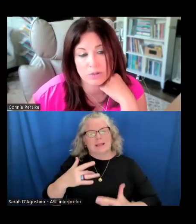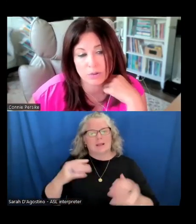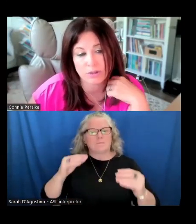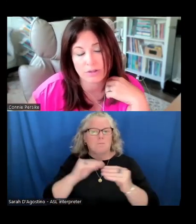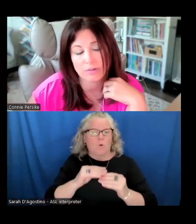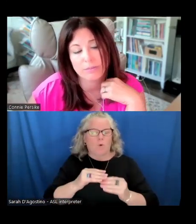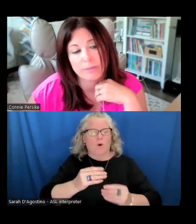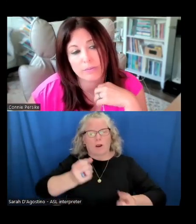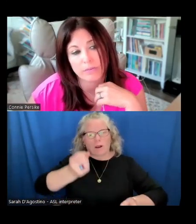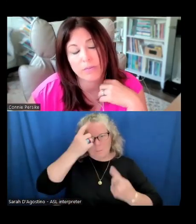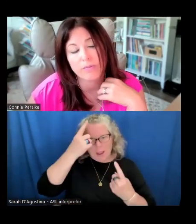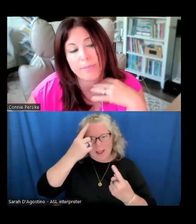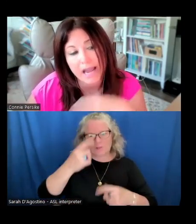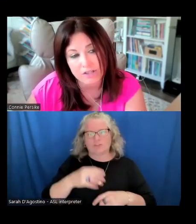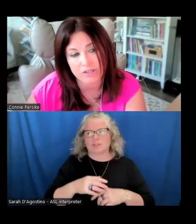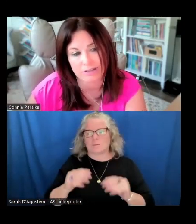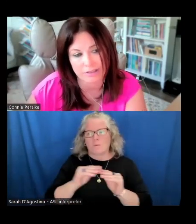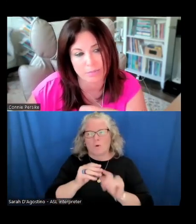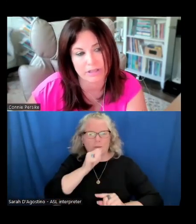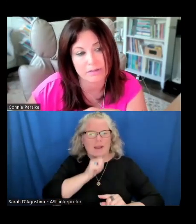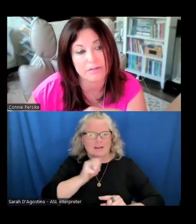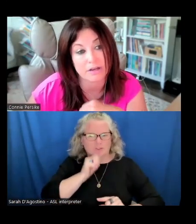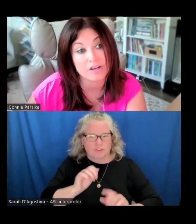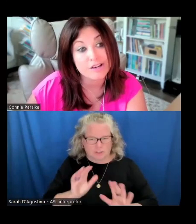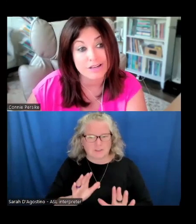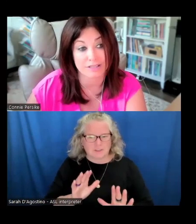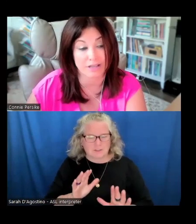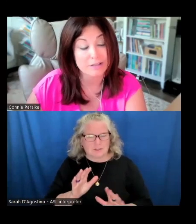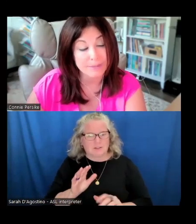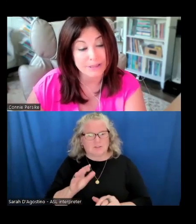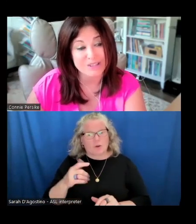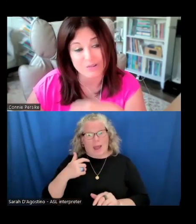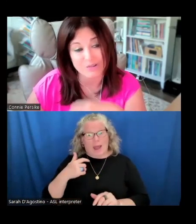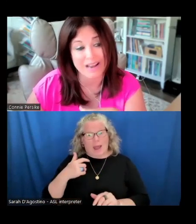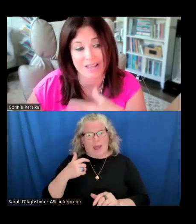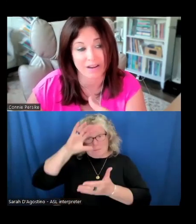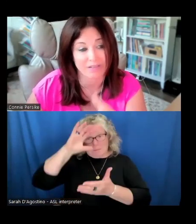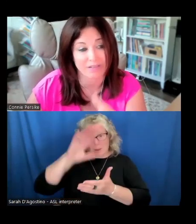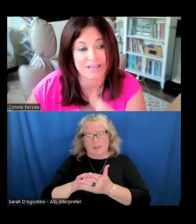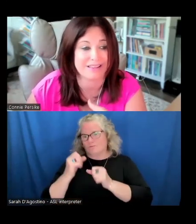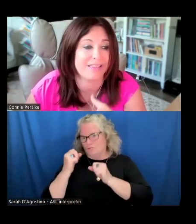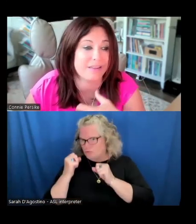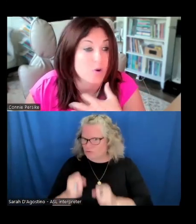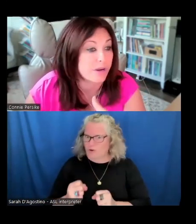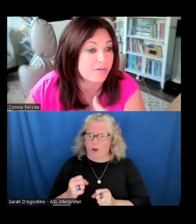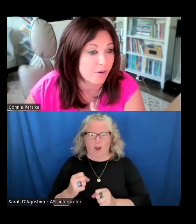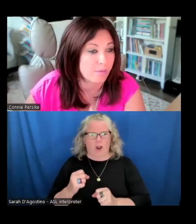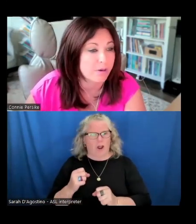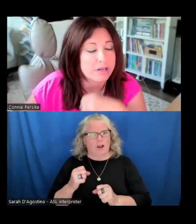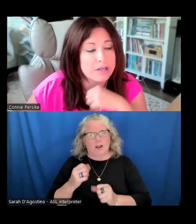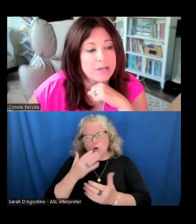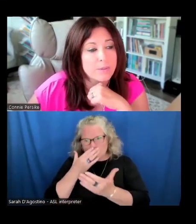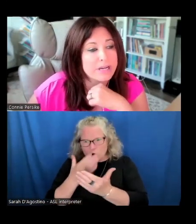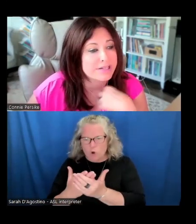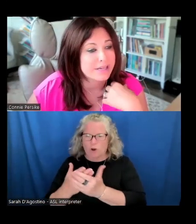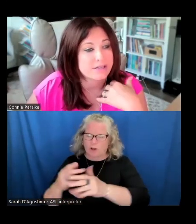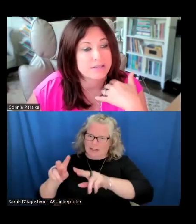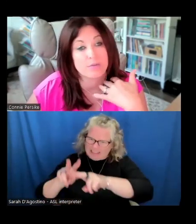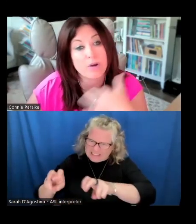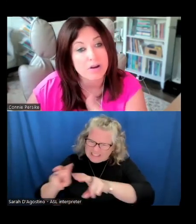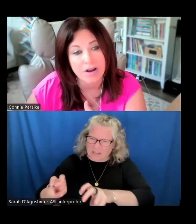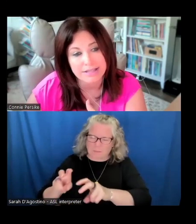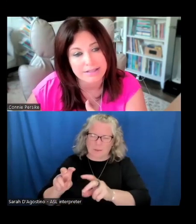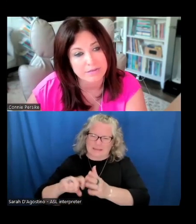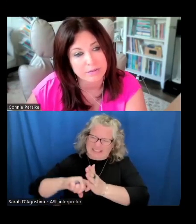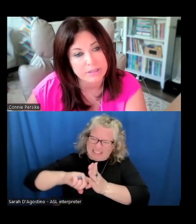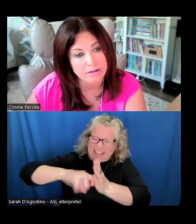really do passionately believe that a good assessment drives everything going forward. We need to get to the